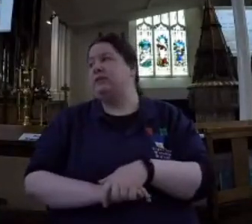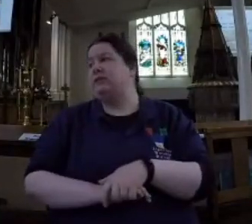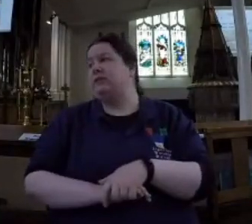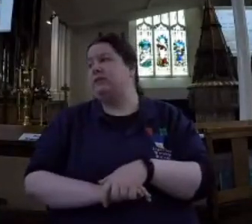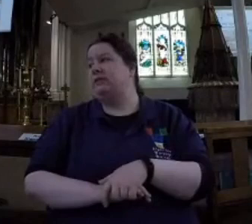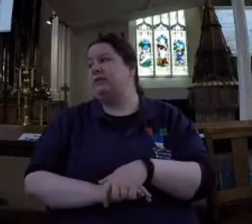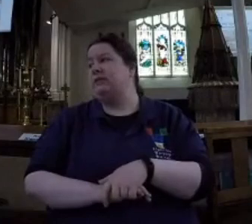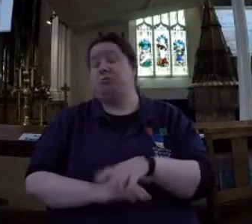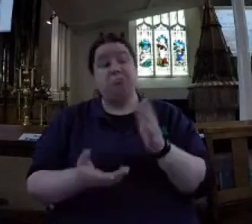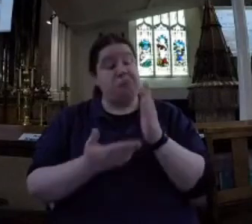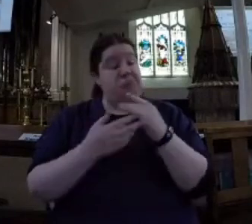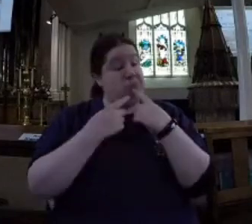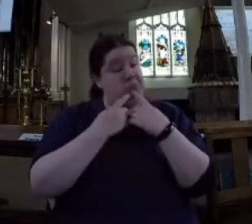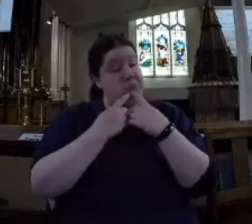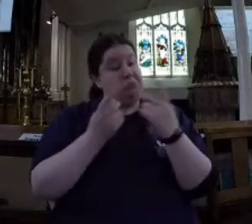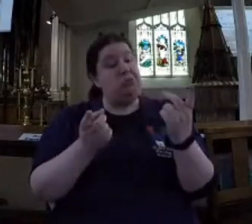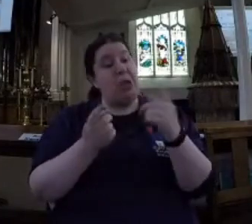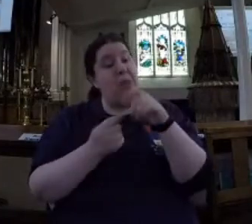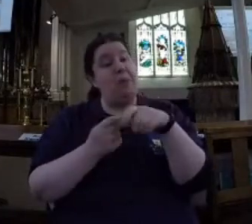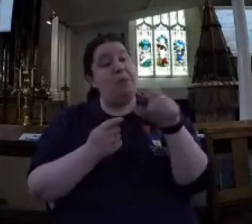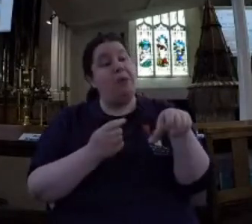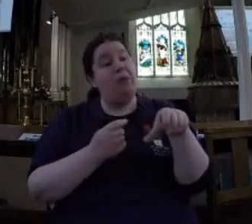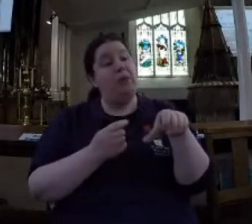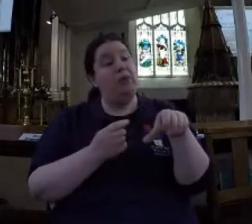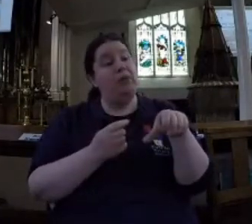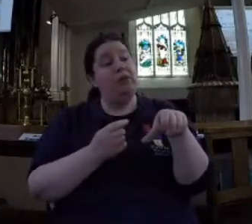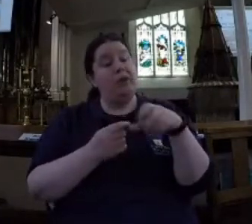Perhaps telling people where we spent all day talking.